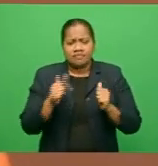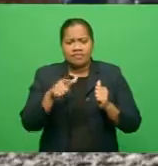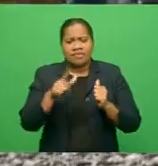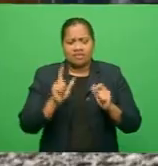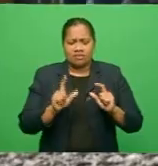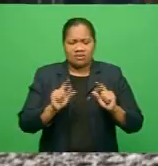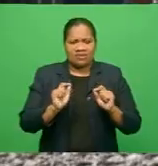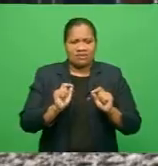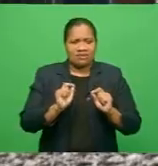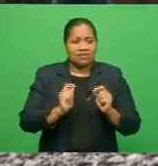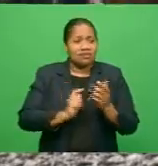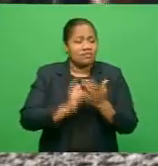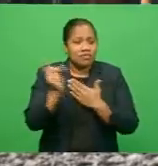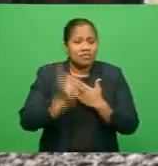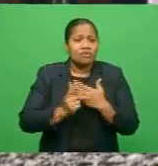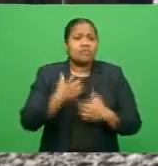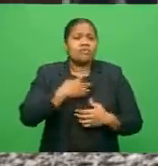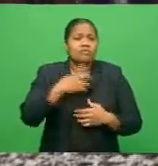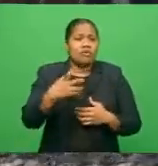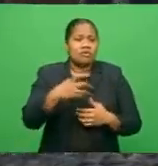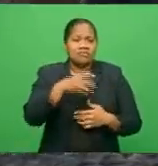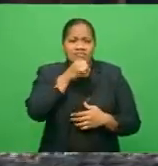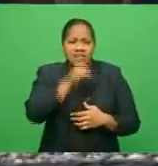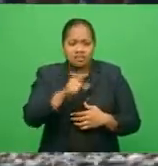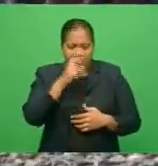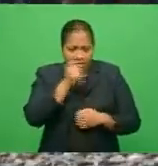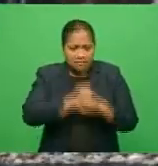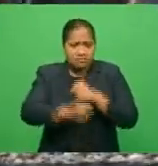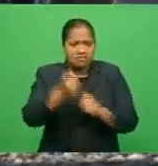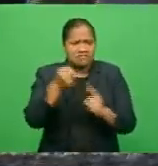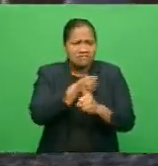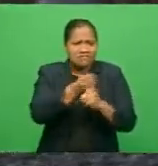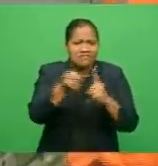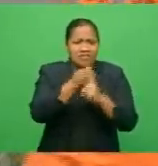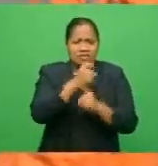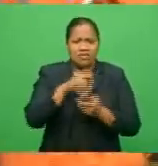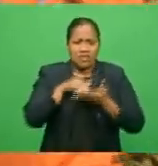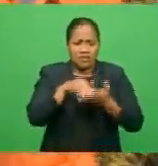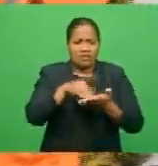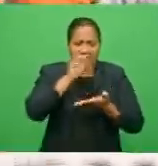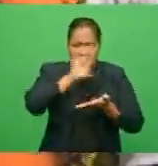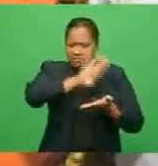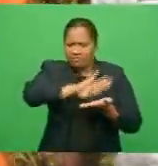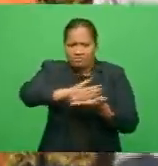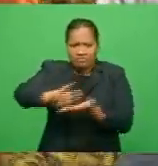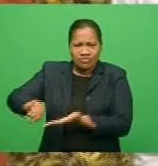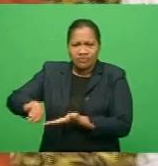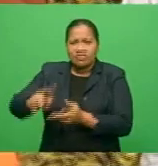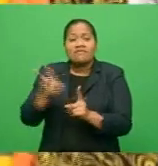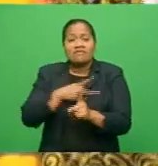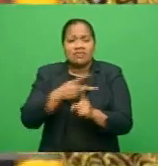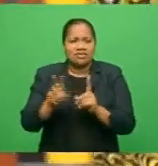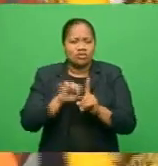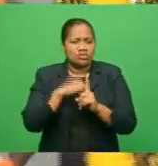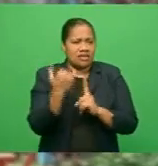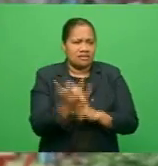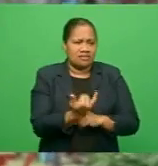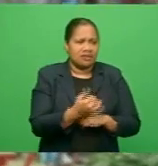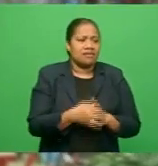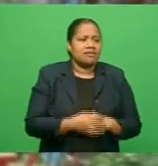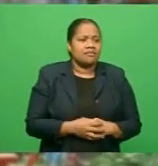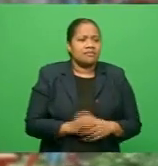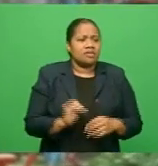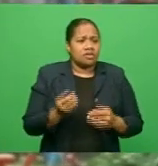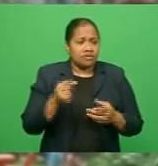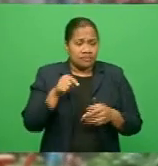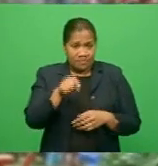programs so that more males can become advocates to help eliminate violence in the society. Going beyond that, what we also do